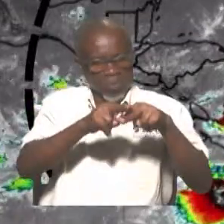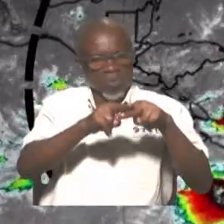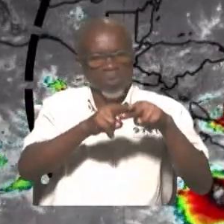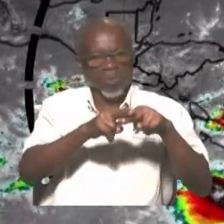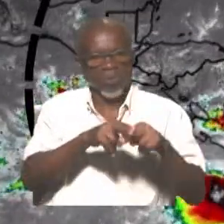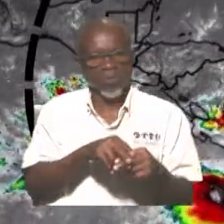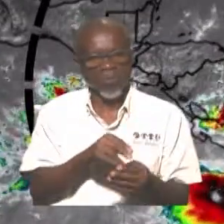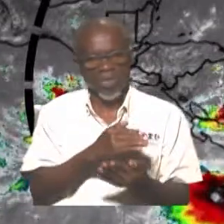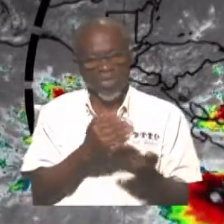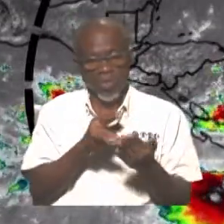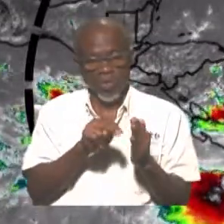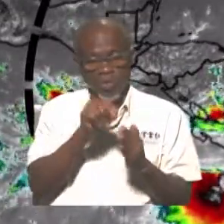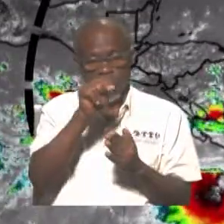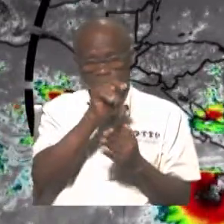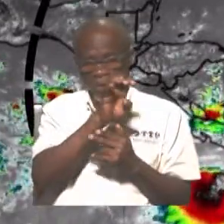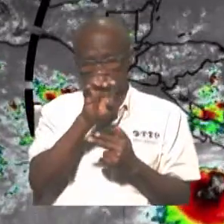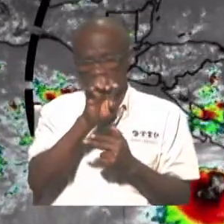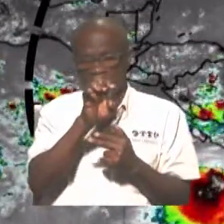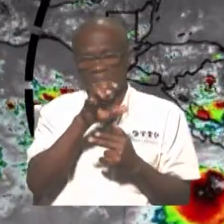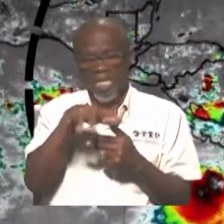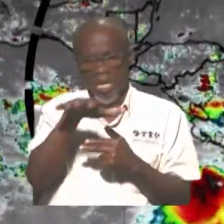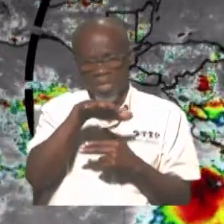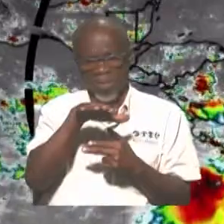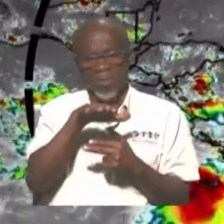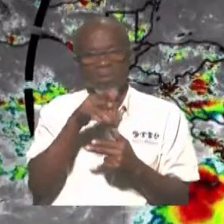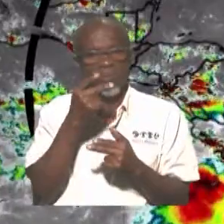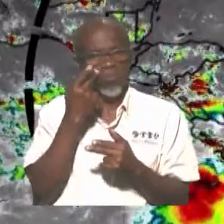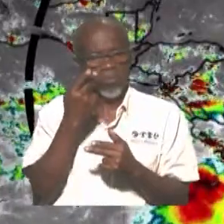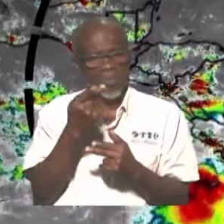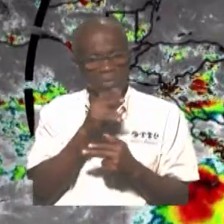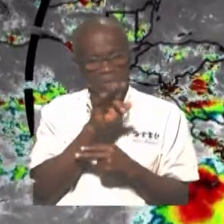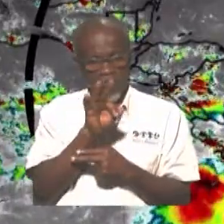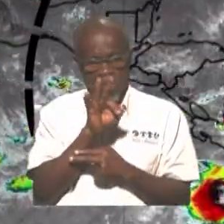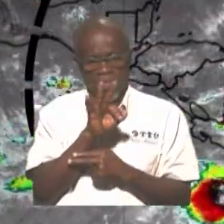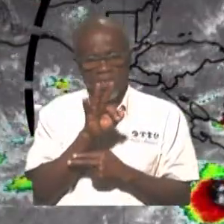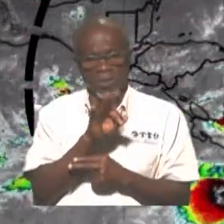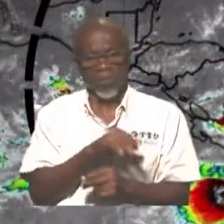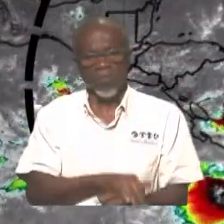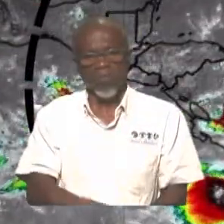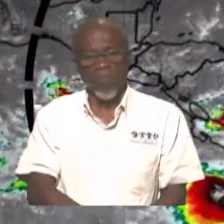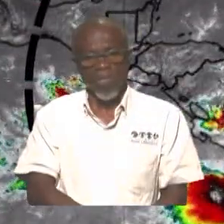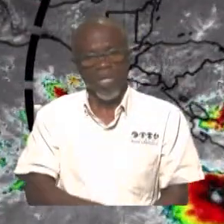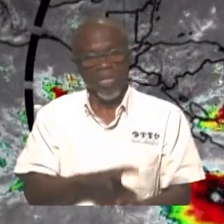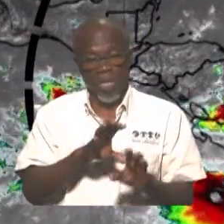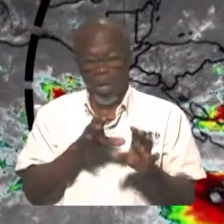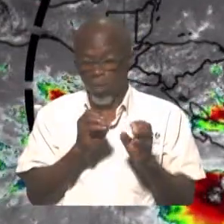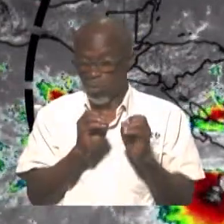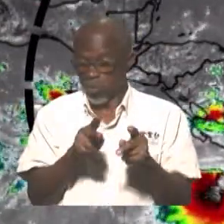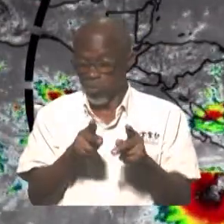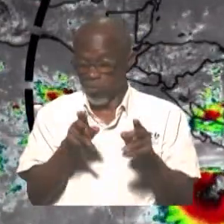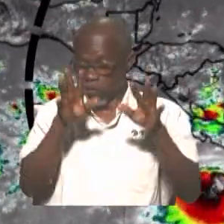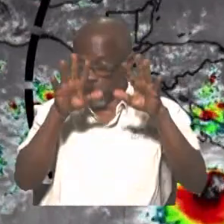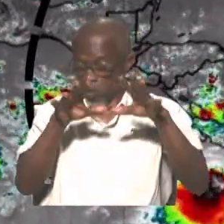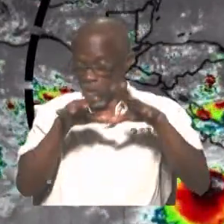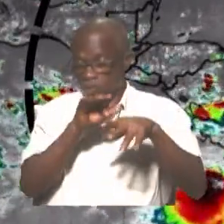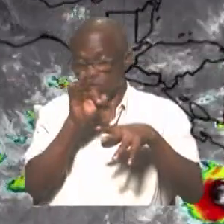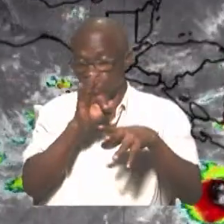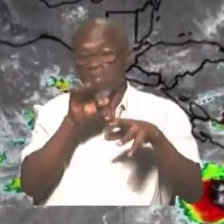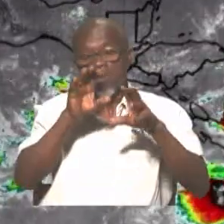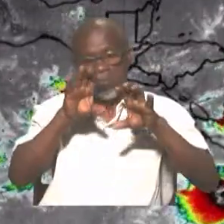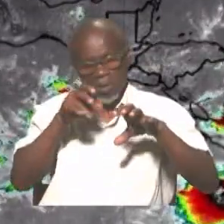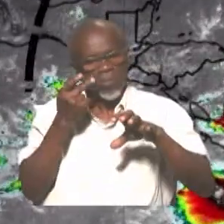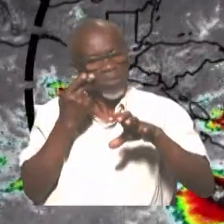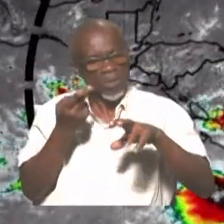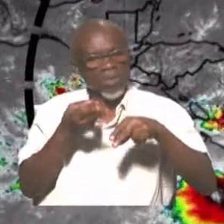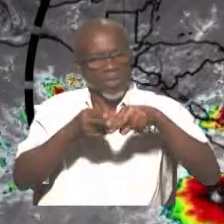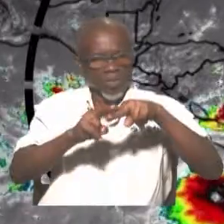Islands by Friday. Locally, here at home, chances for rainfall on Friday have decreased slightly, but we may still get a few